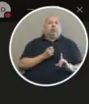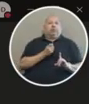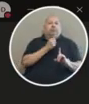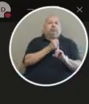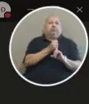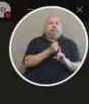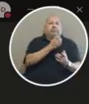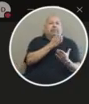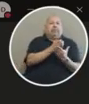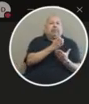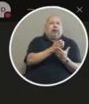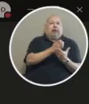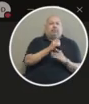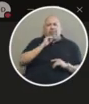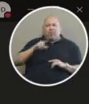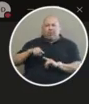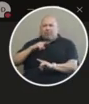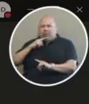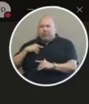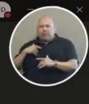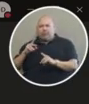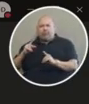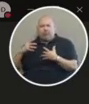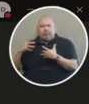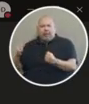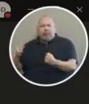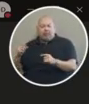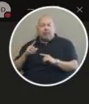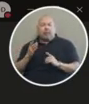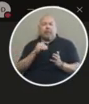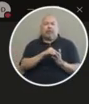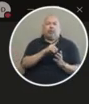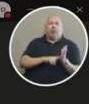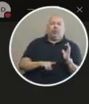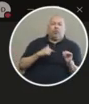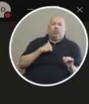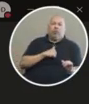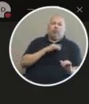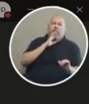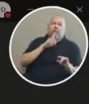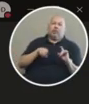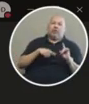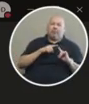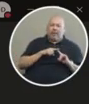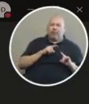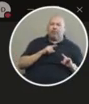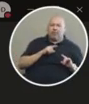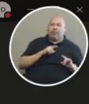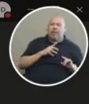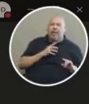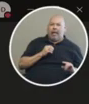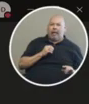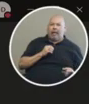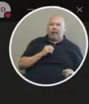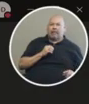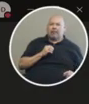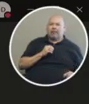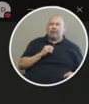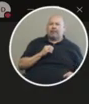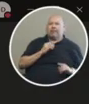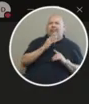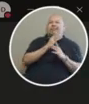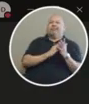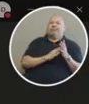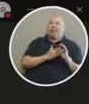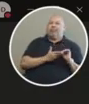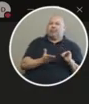not just our public health. So that's, again, what we're talking about. And some of these things